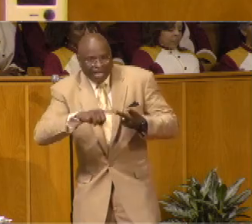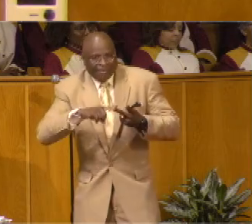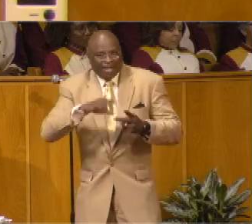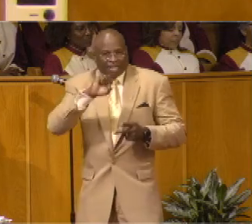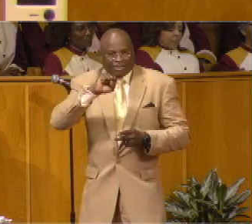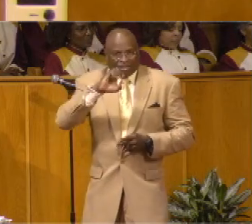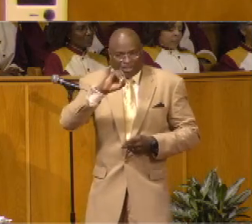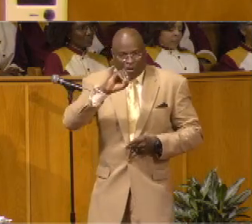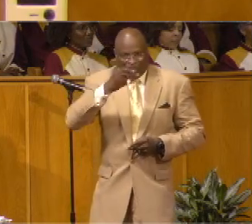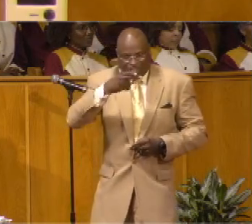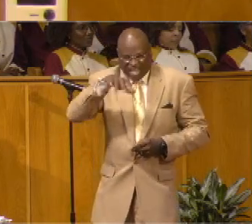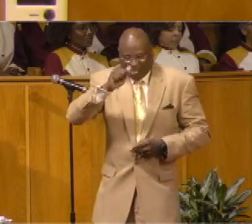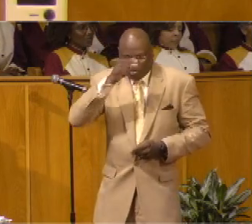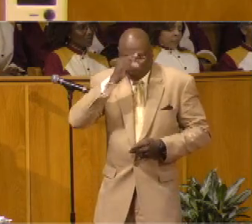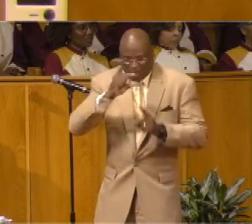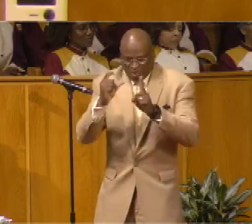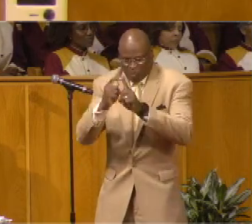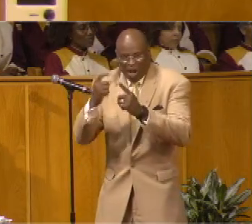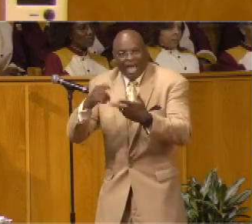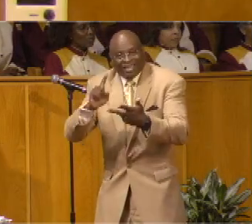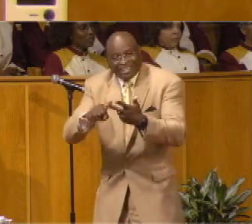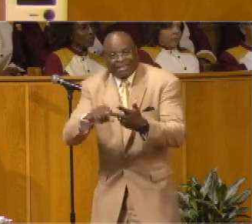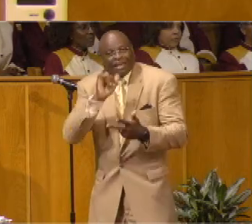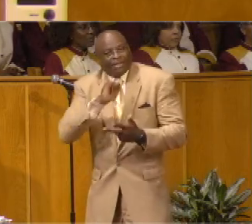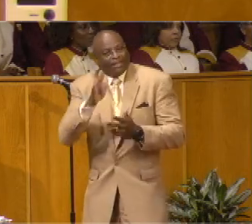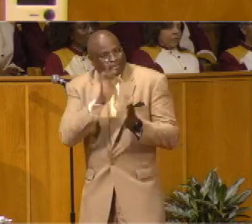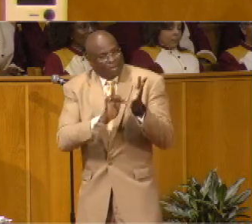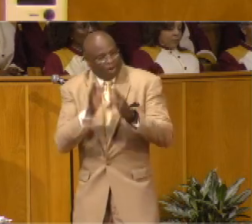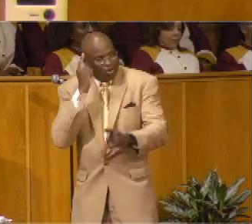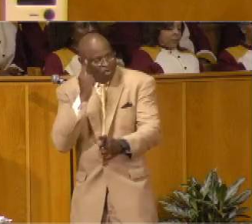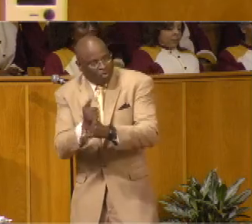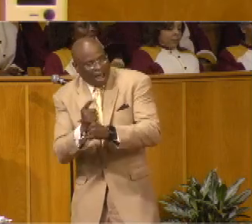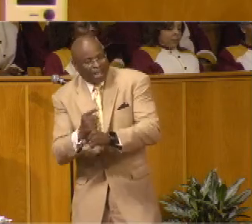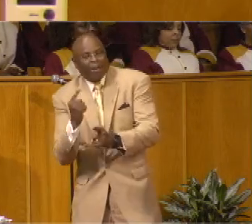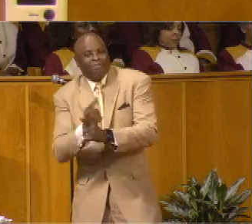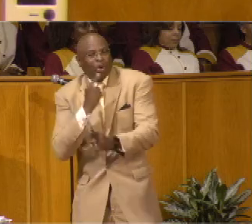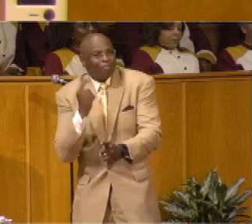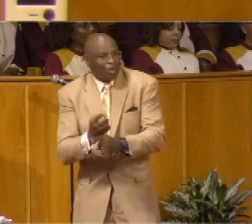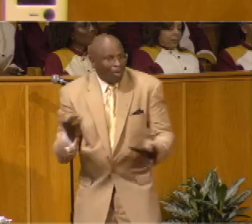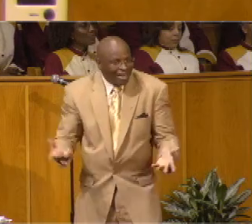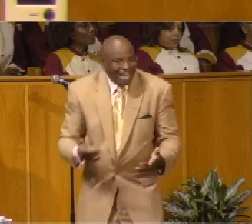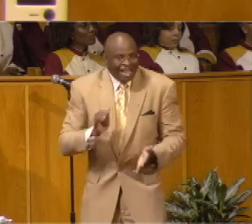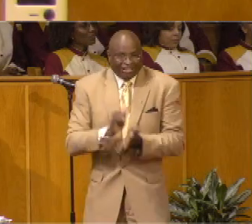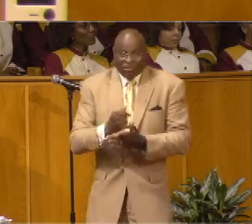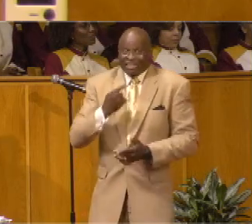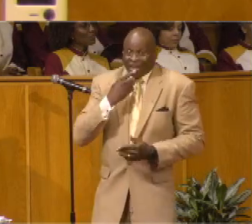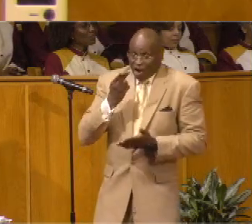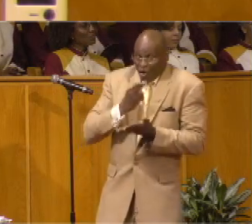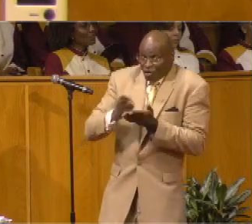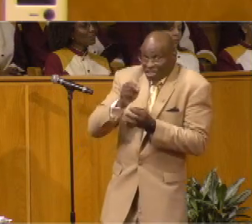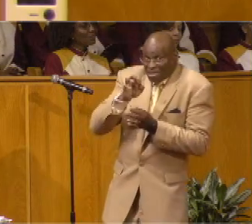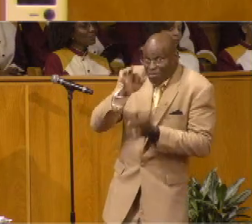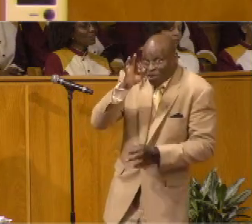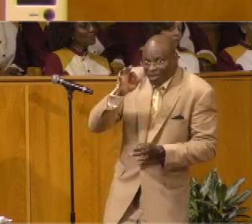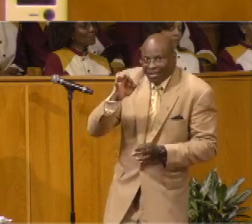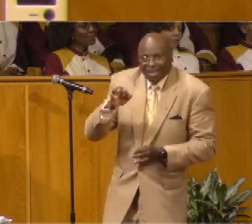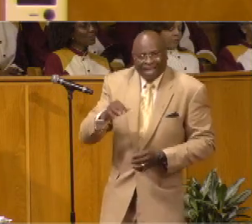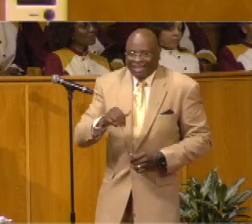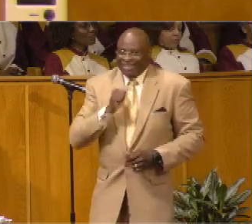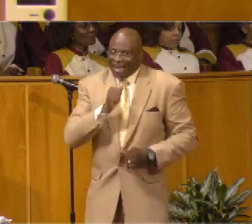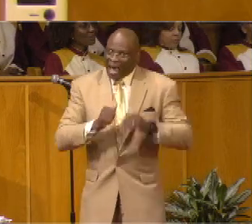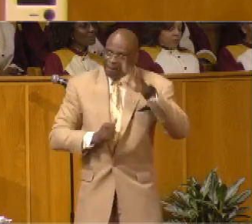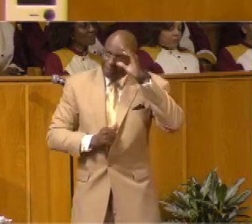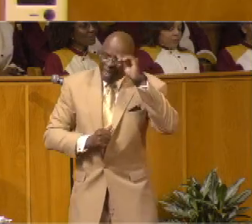is feminine in its gender, which means that it is biblically correct and appropriate to refer to the Holy Spirit in